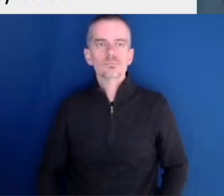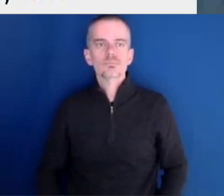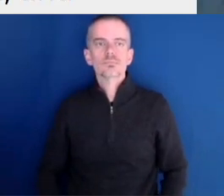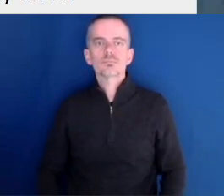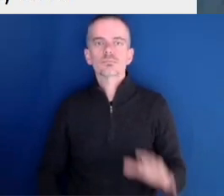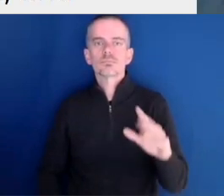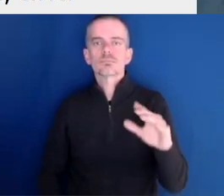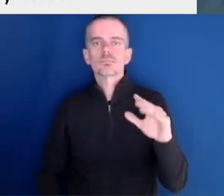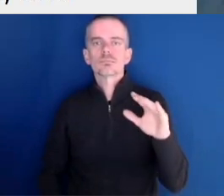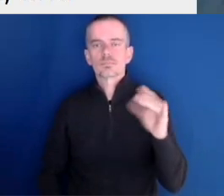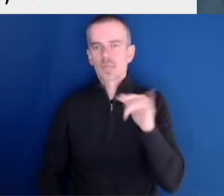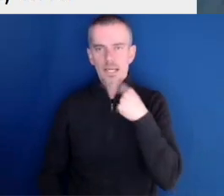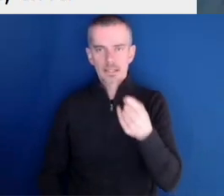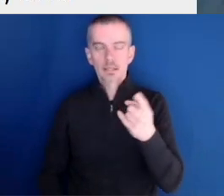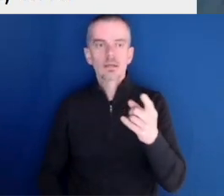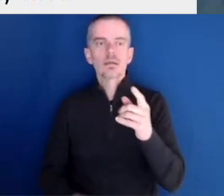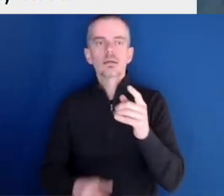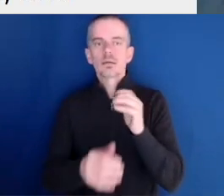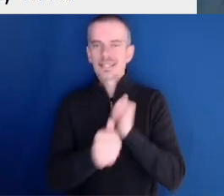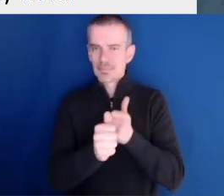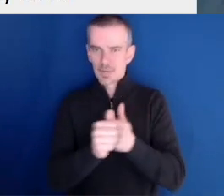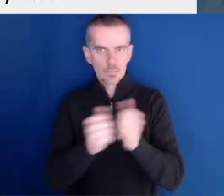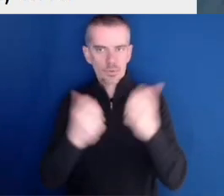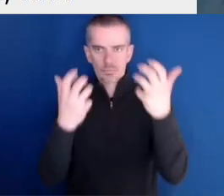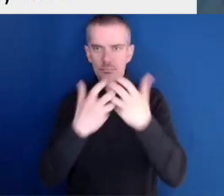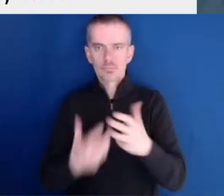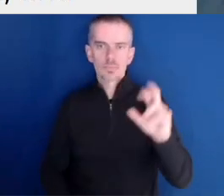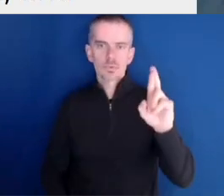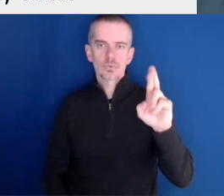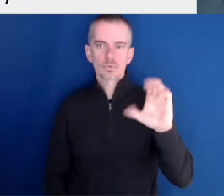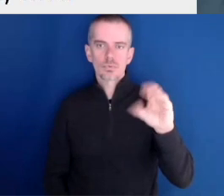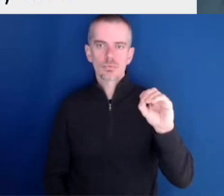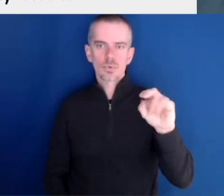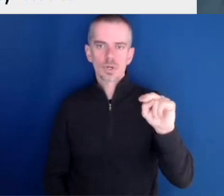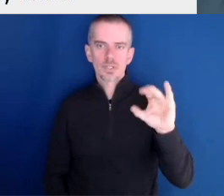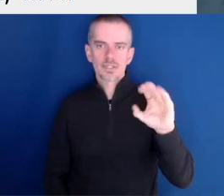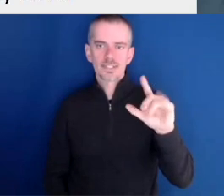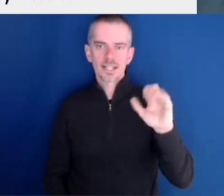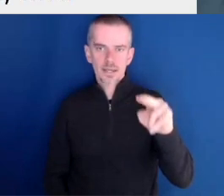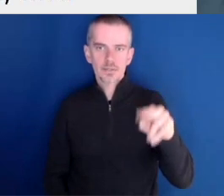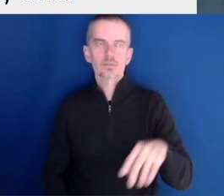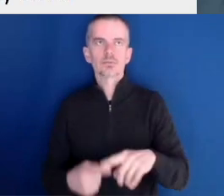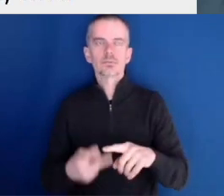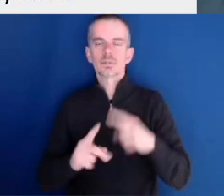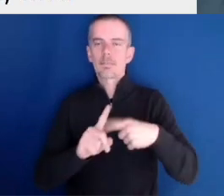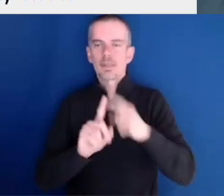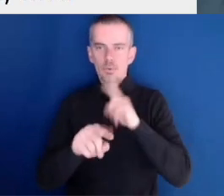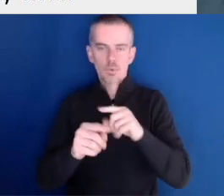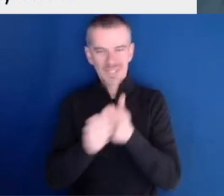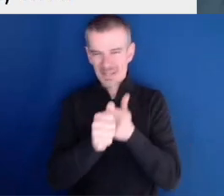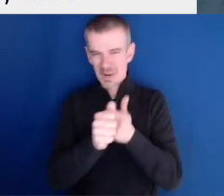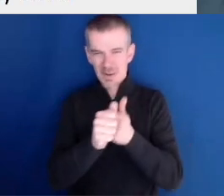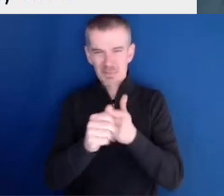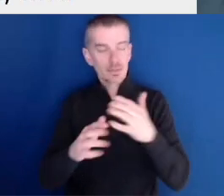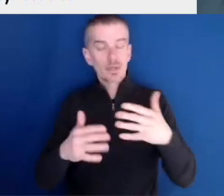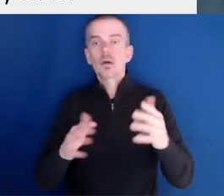So, as I said, keeping up with reconciliations, keeping up with that financial reporting on a monthly basis is going to help speed up the audit process,